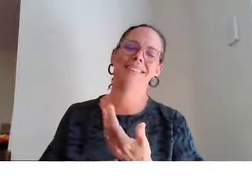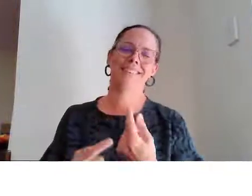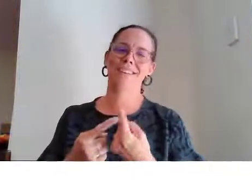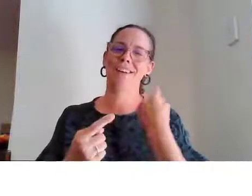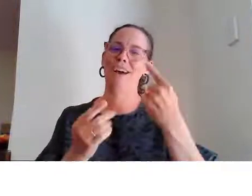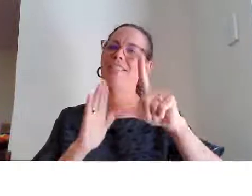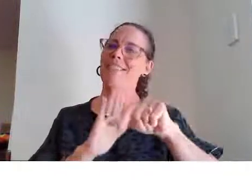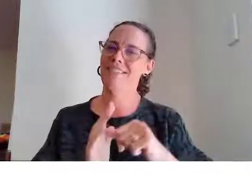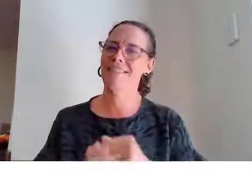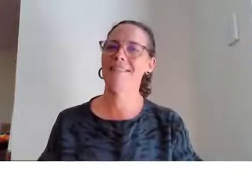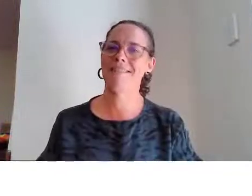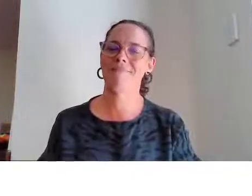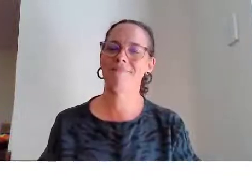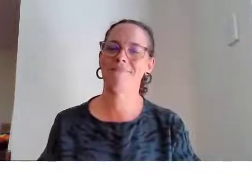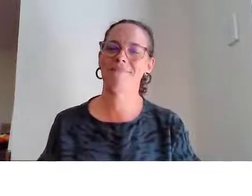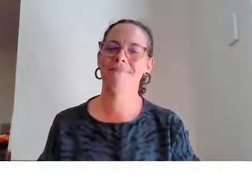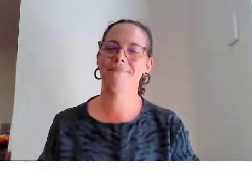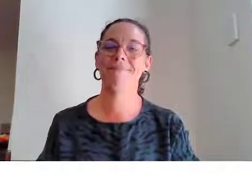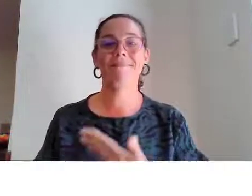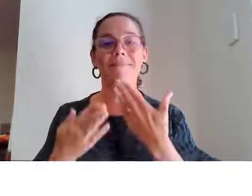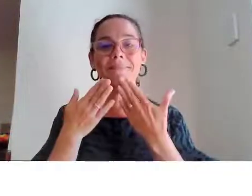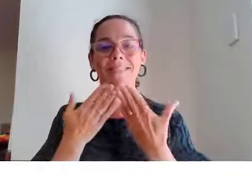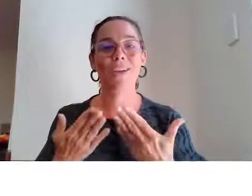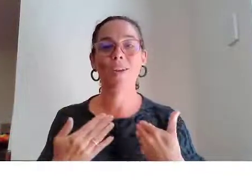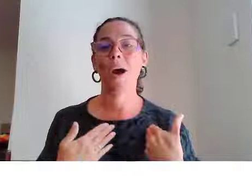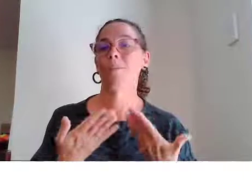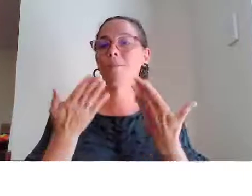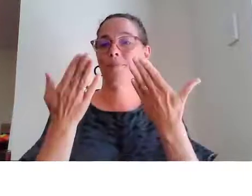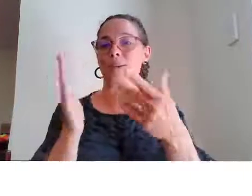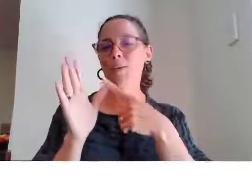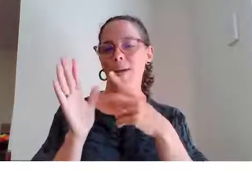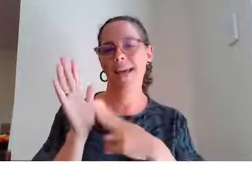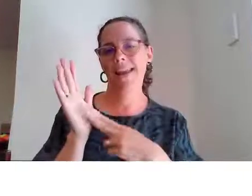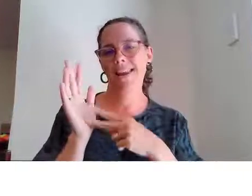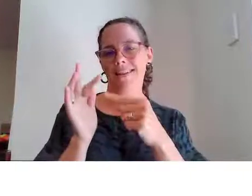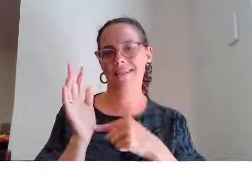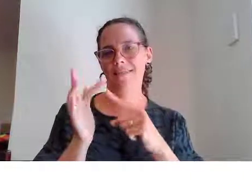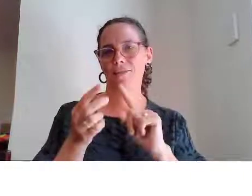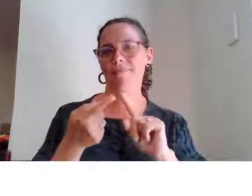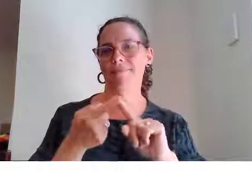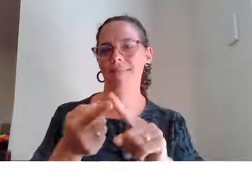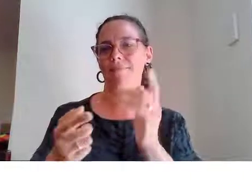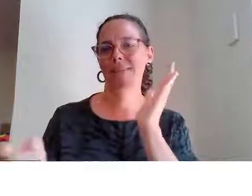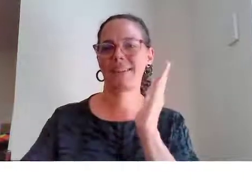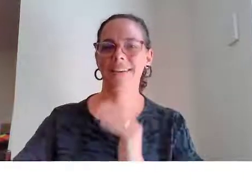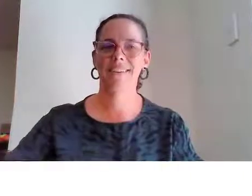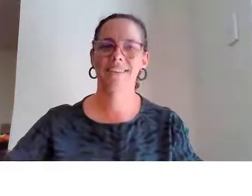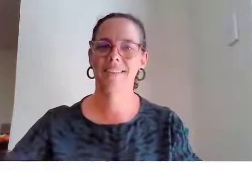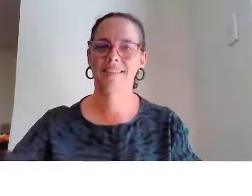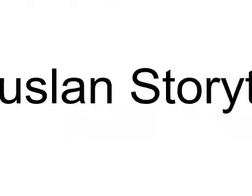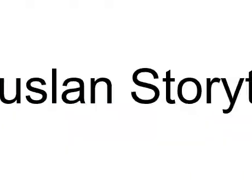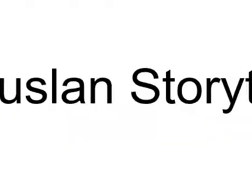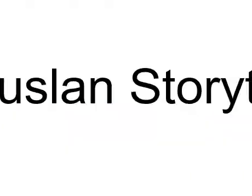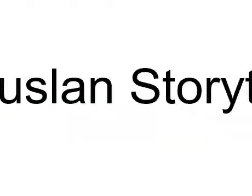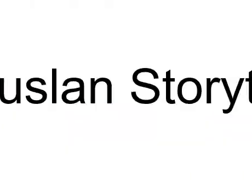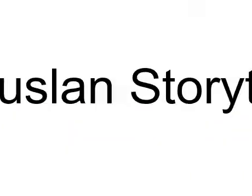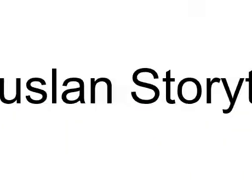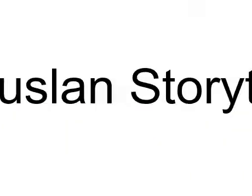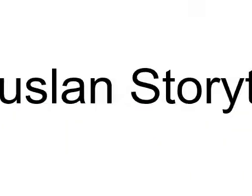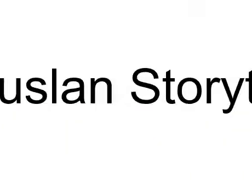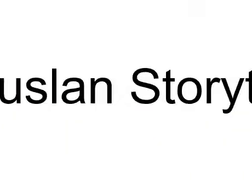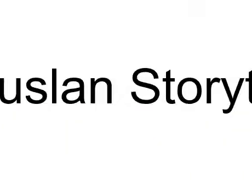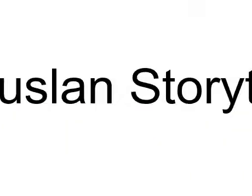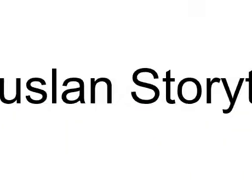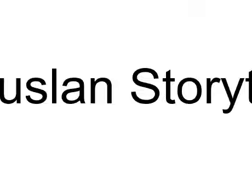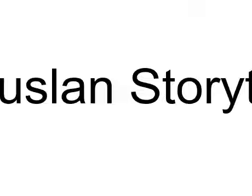So it was a bit of an organic process, and it certainly did change over time. So thank you very much. I will now hand over to Annette to continue